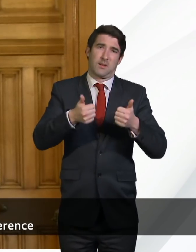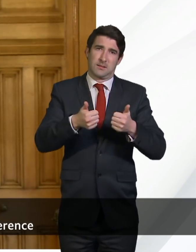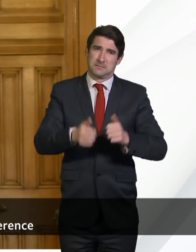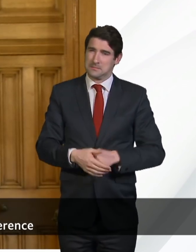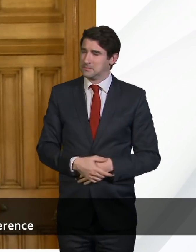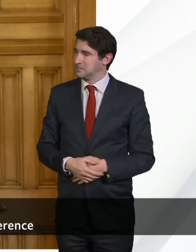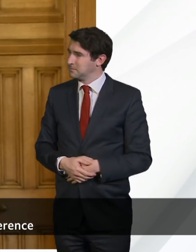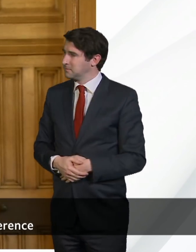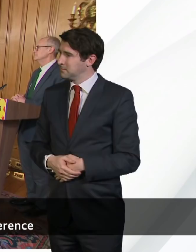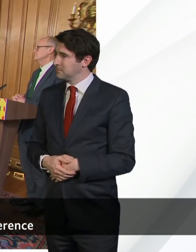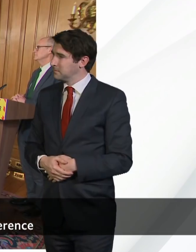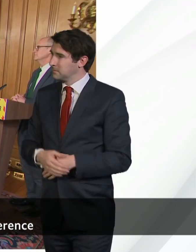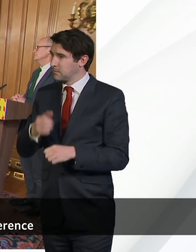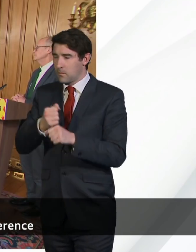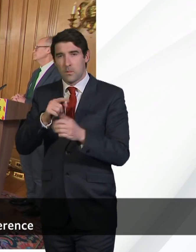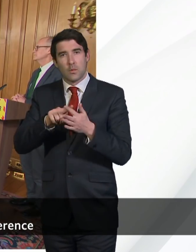George Parker from the FT.